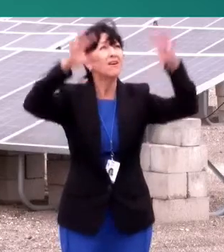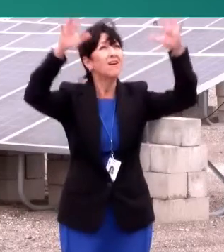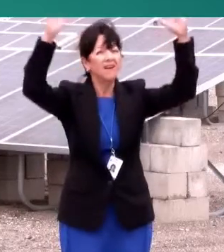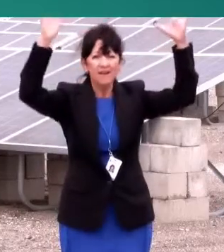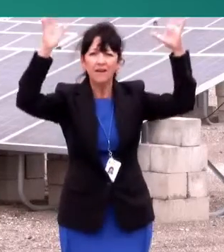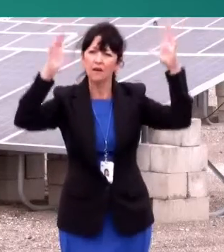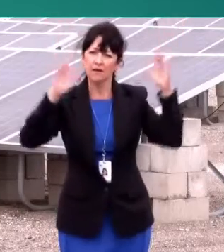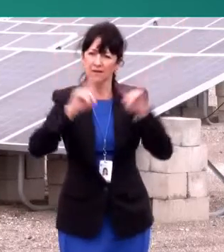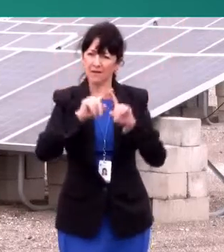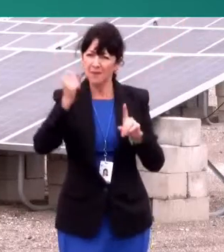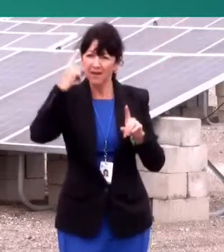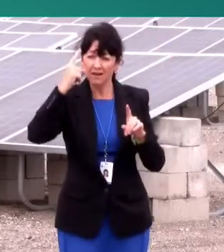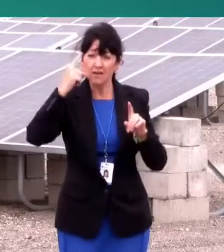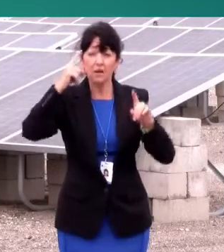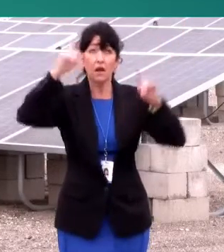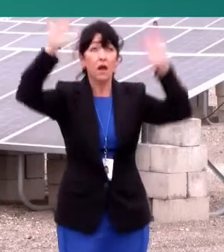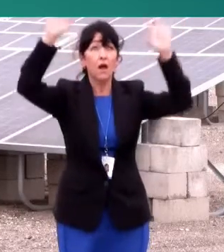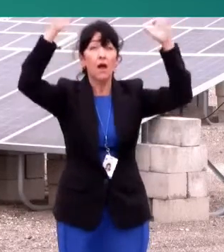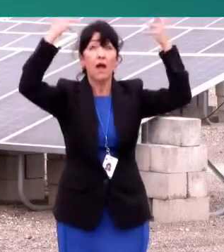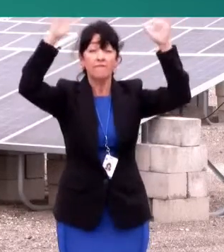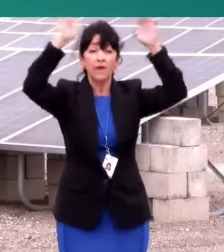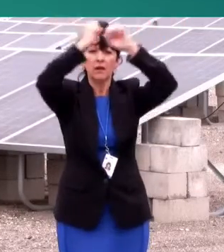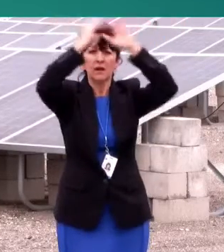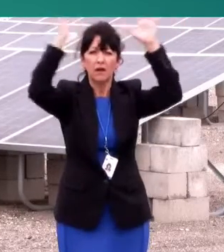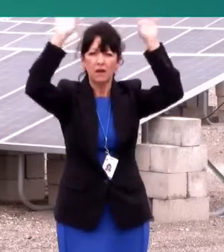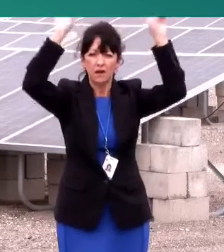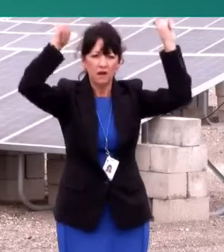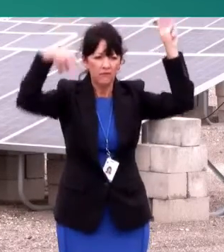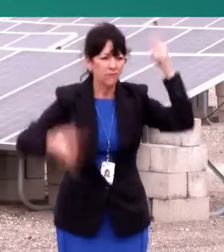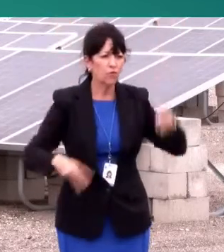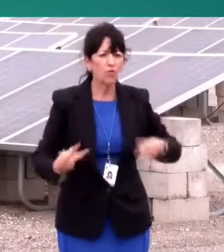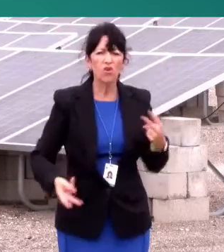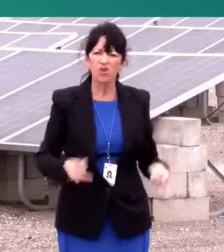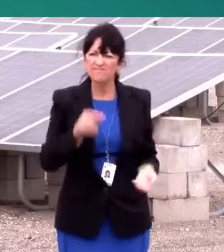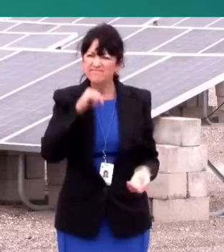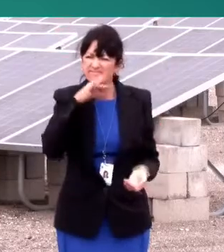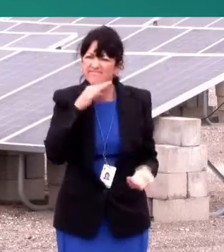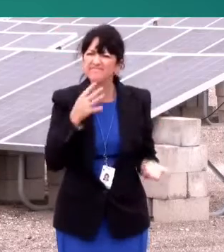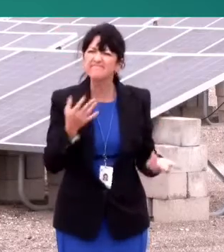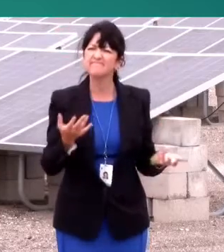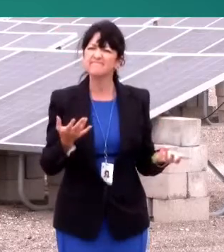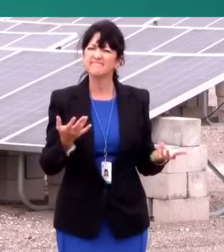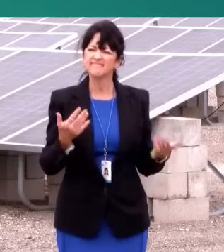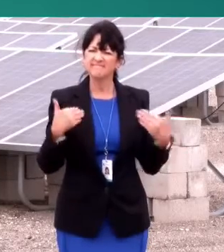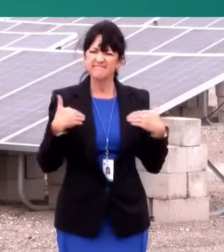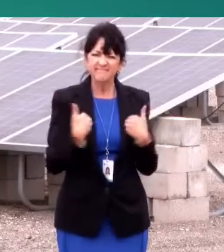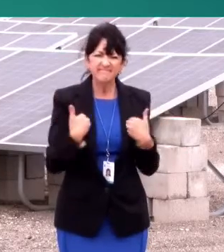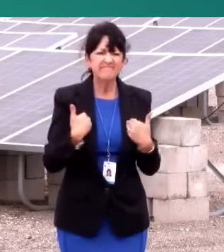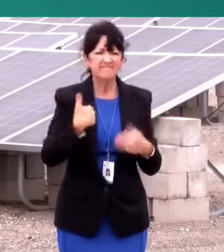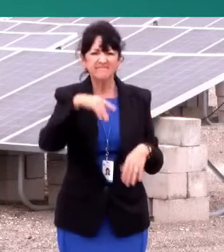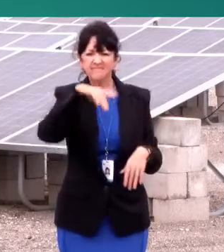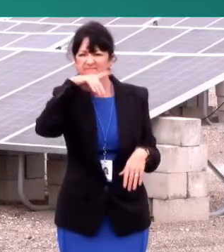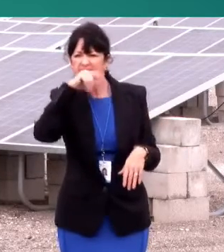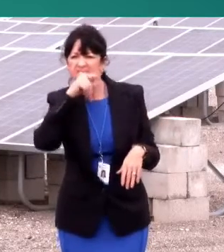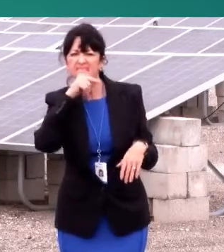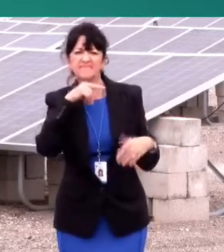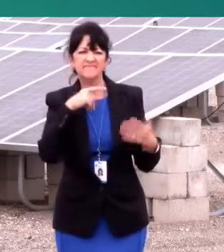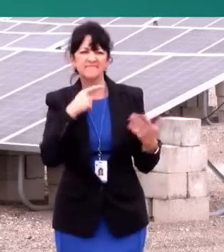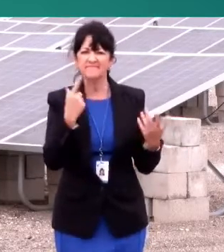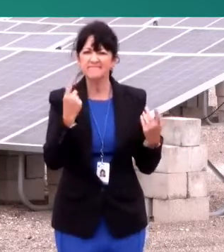down, they are litter. They are contributing